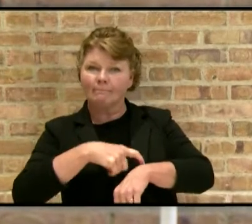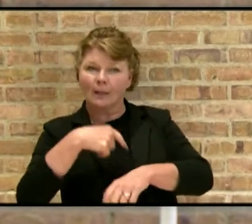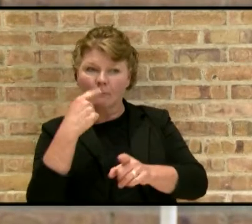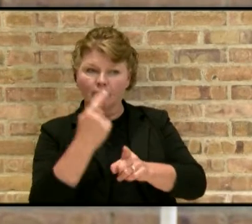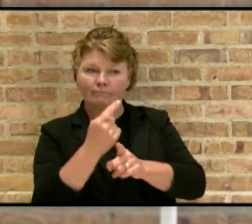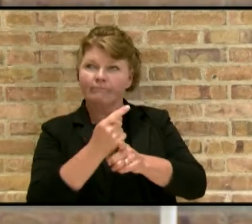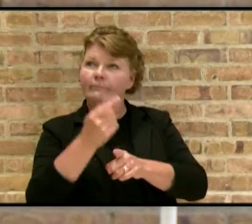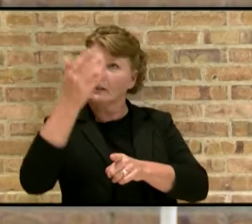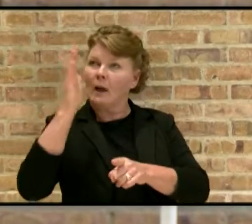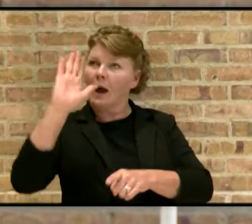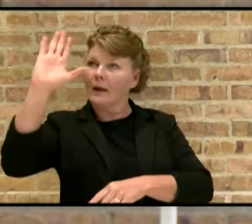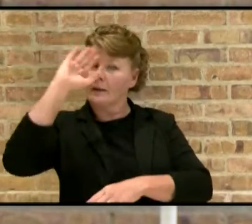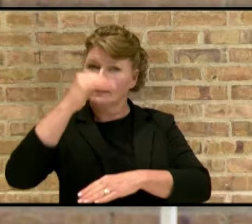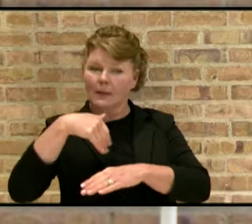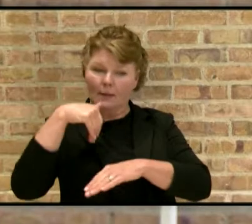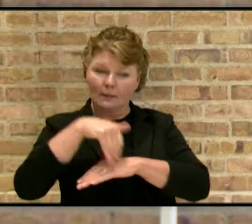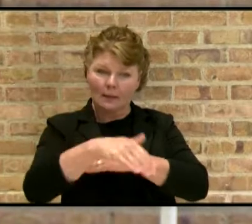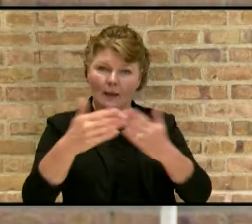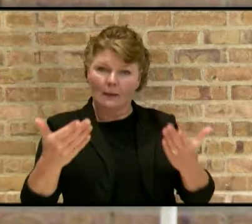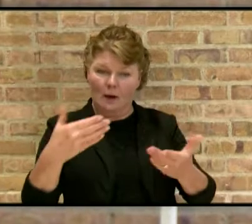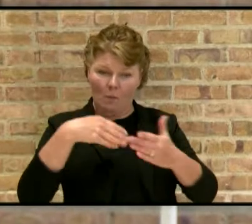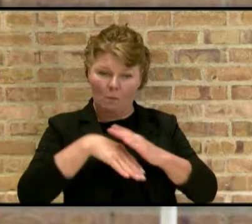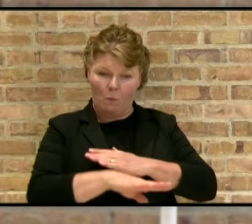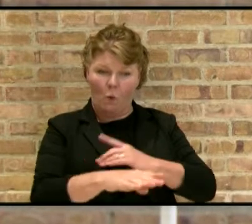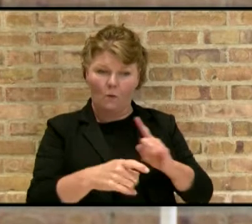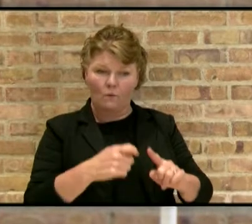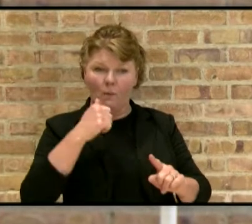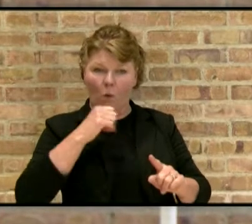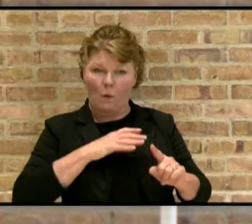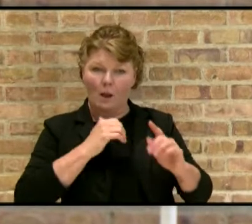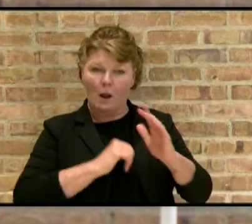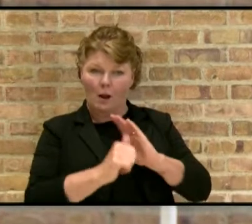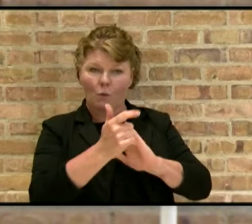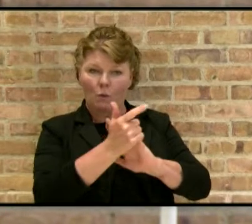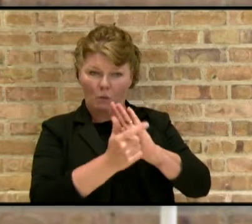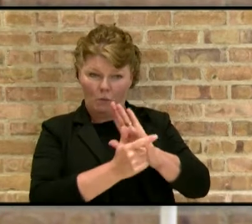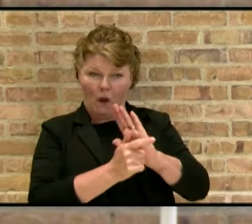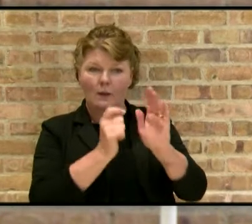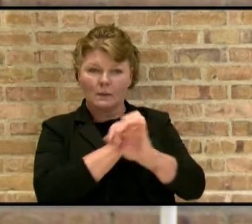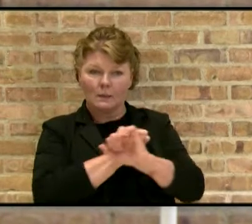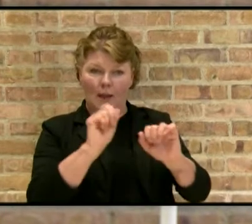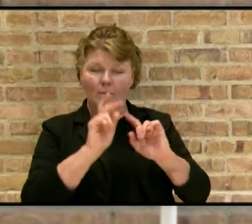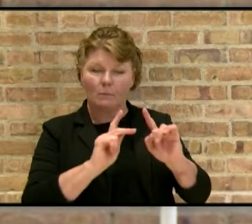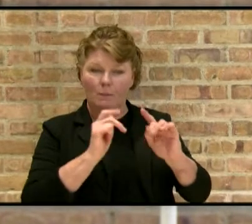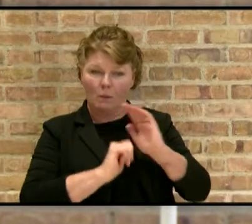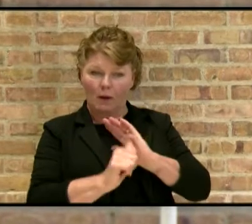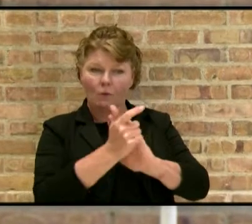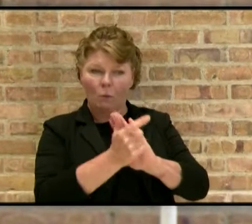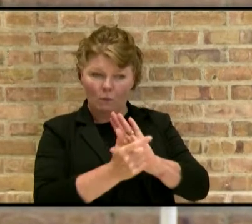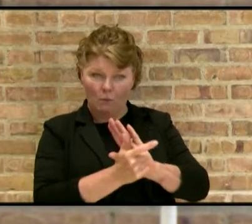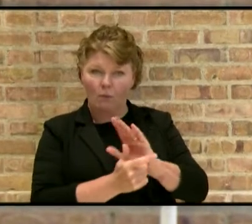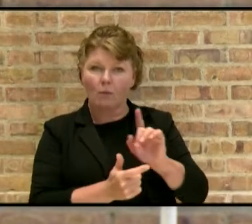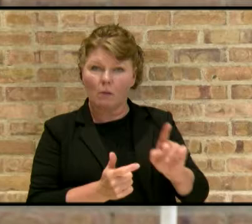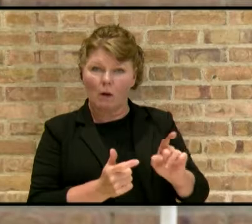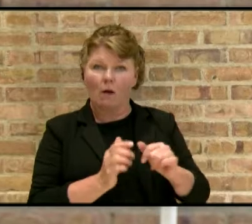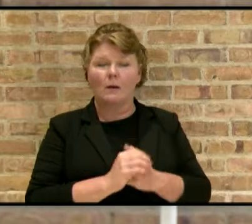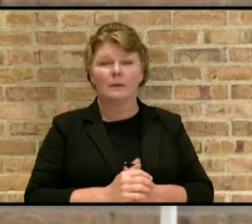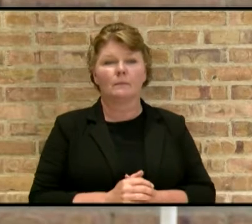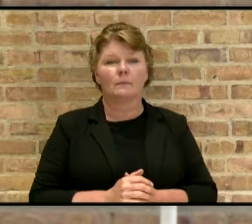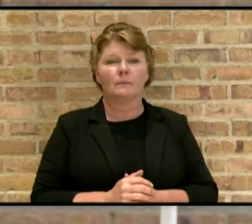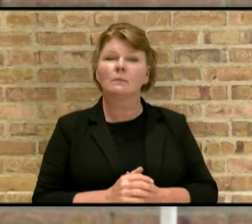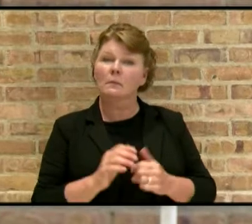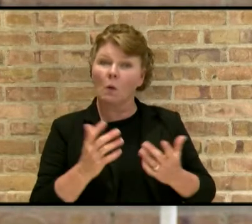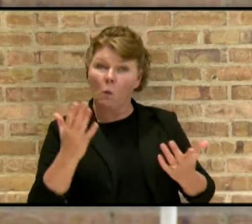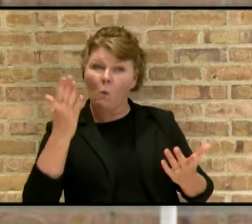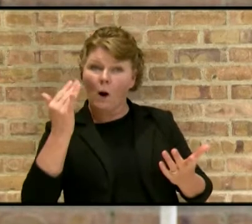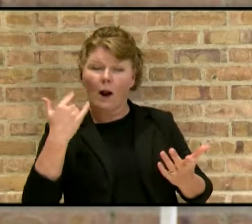sent forth his Son, born of woman, born under the law, to redeem those who were under the law, so that we might